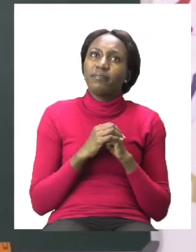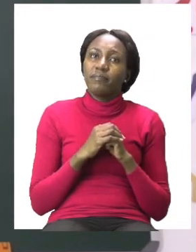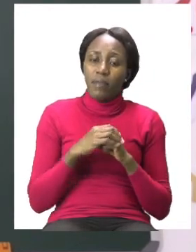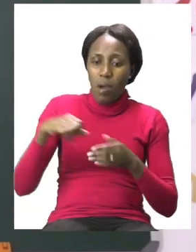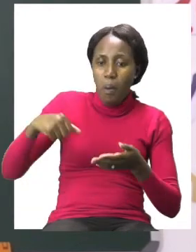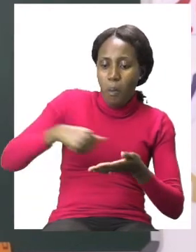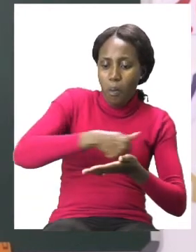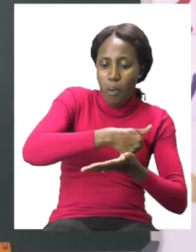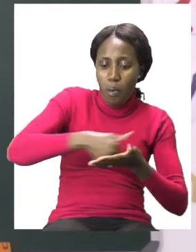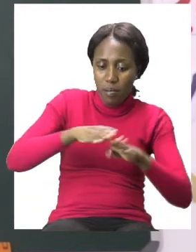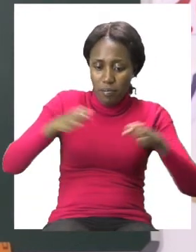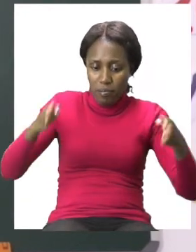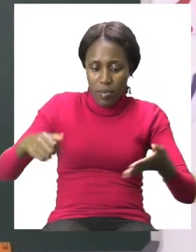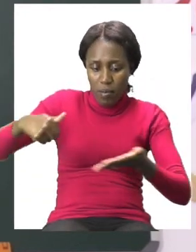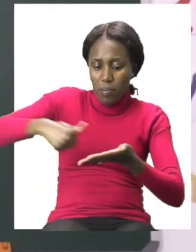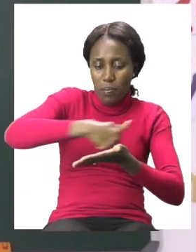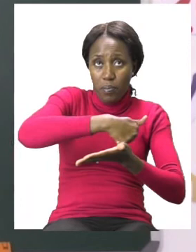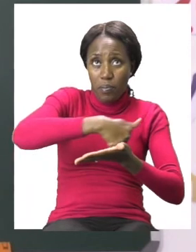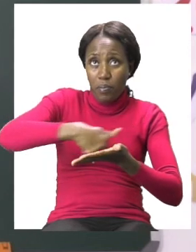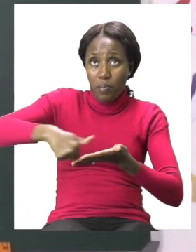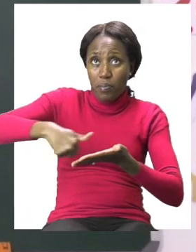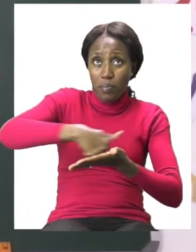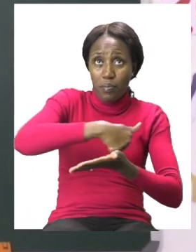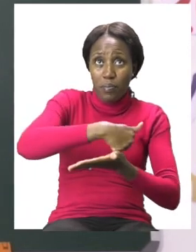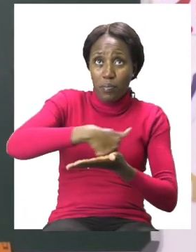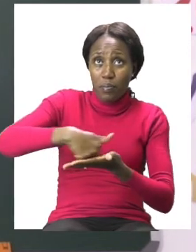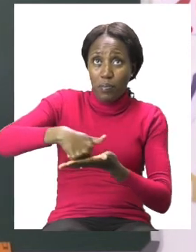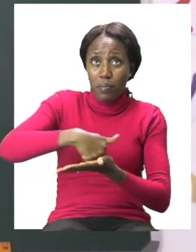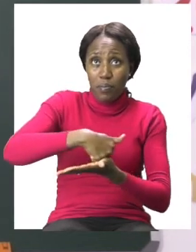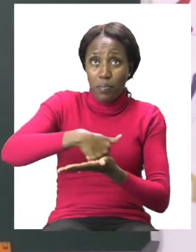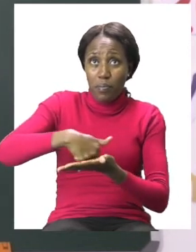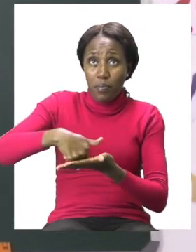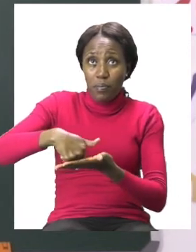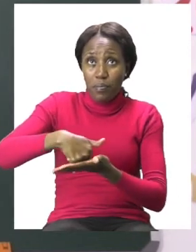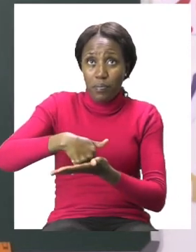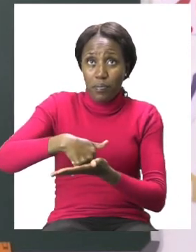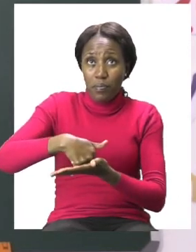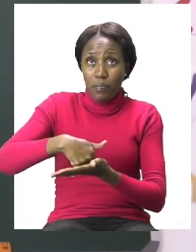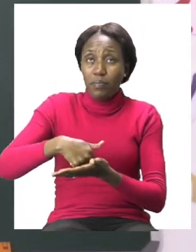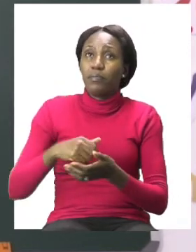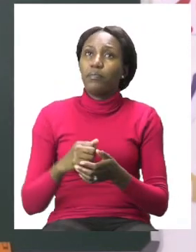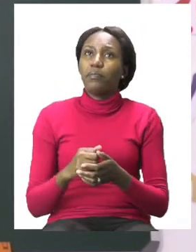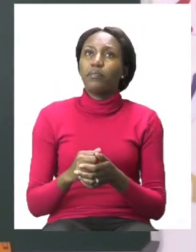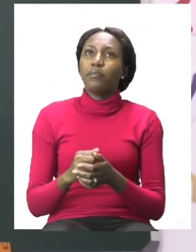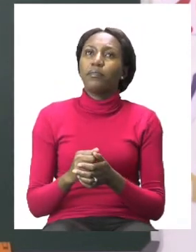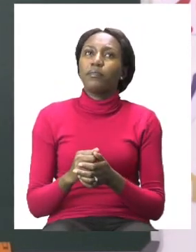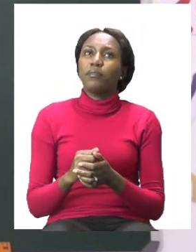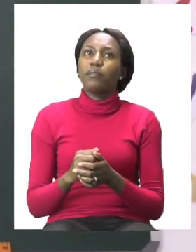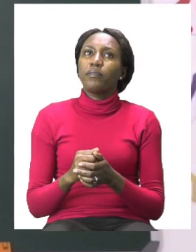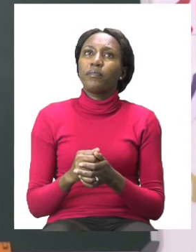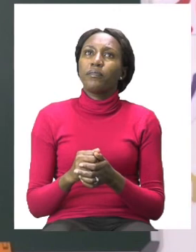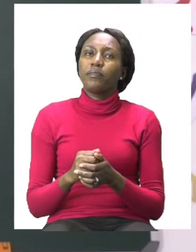ironing board. She is actually ironing. So she's holding her iron and she is ironing on